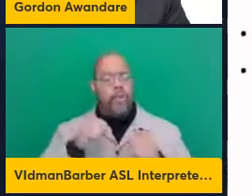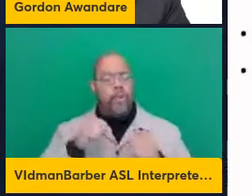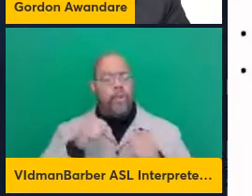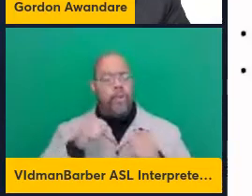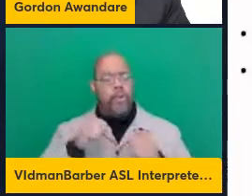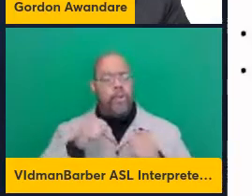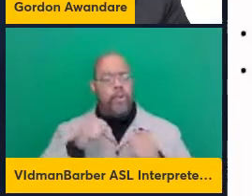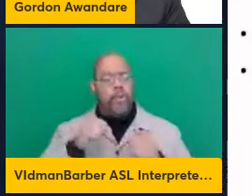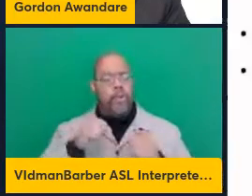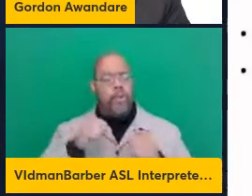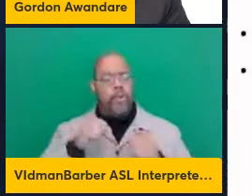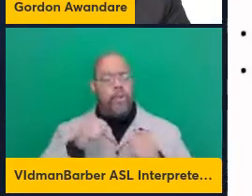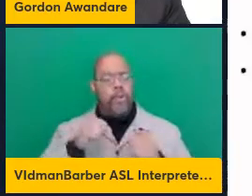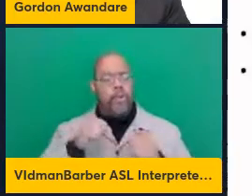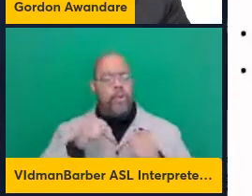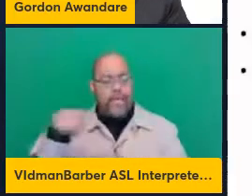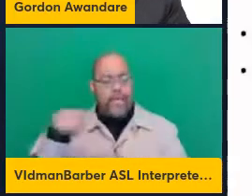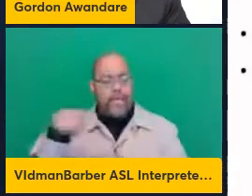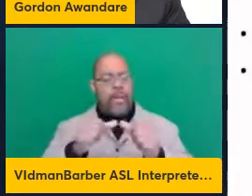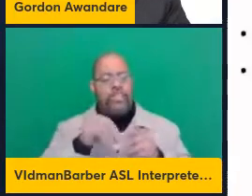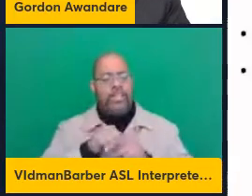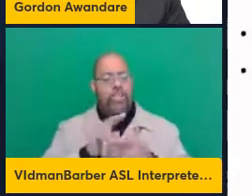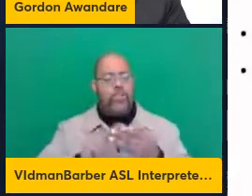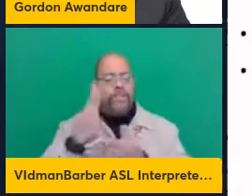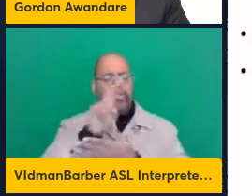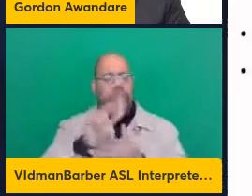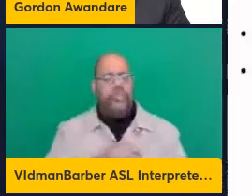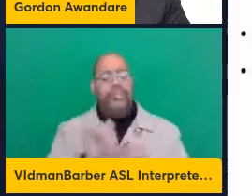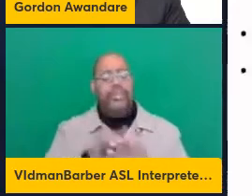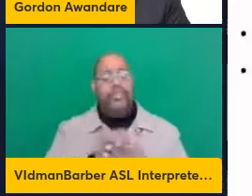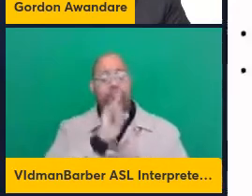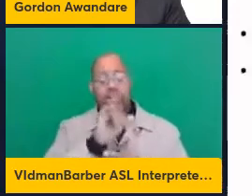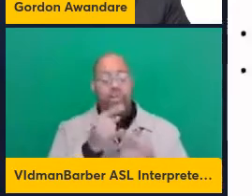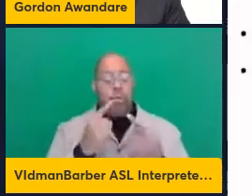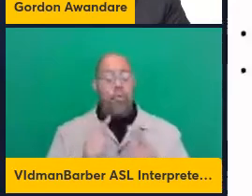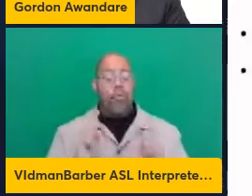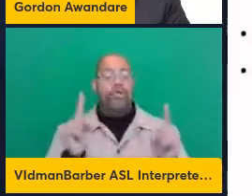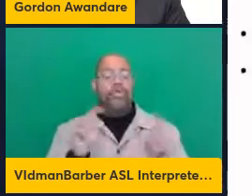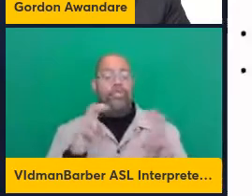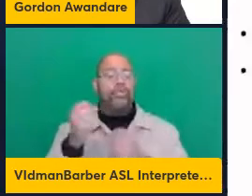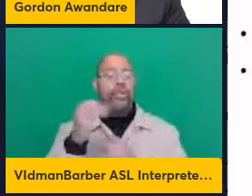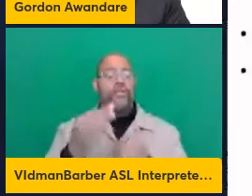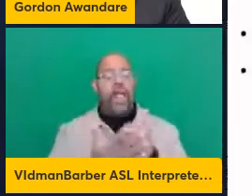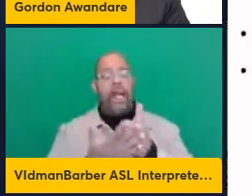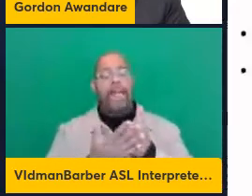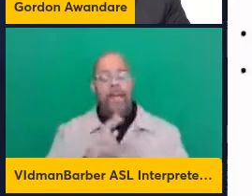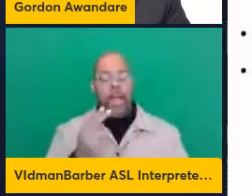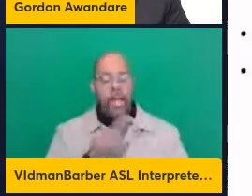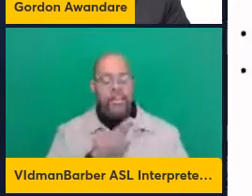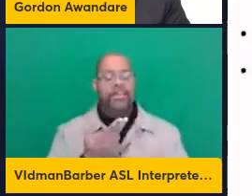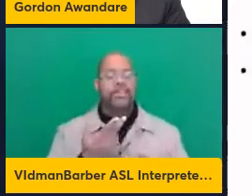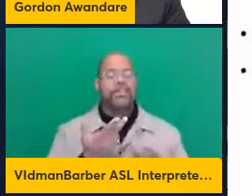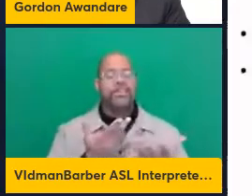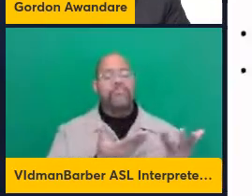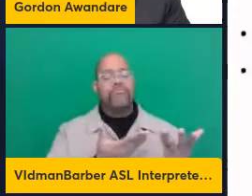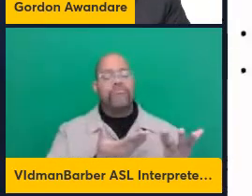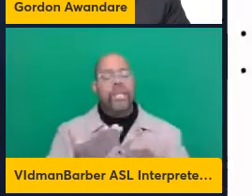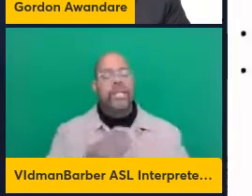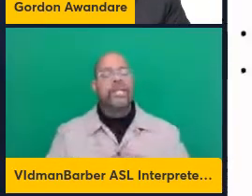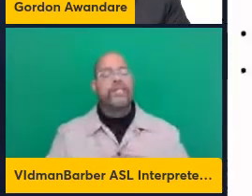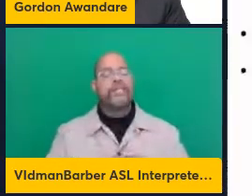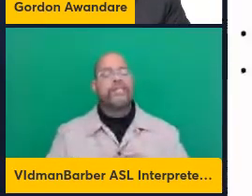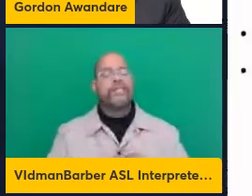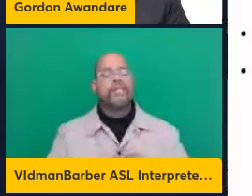them into permanent positions within the university. And this has really worked in terms of helping us, bring